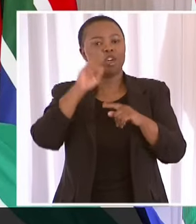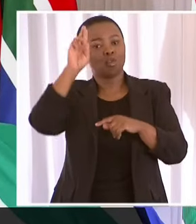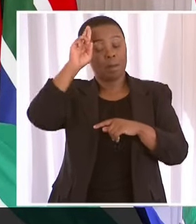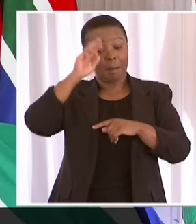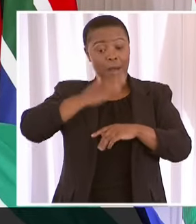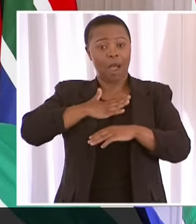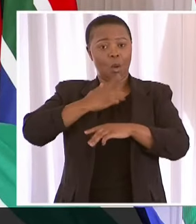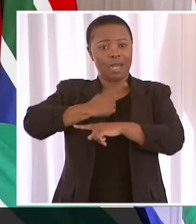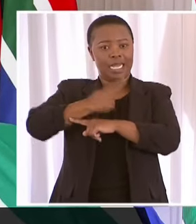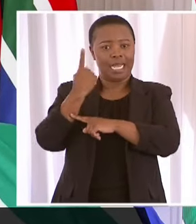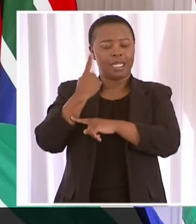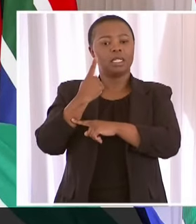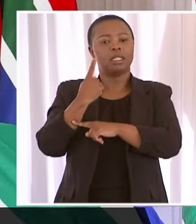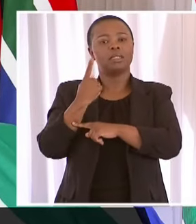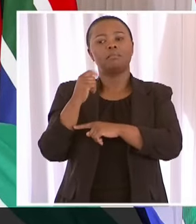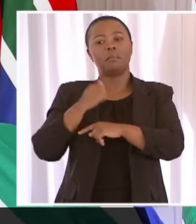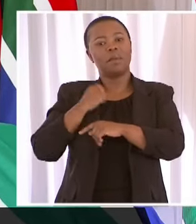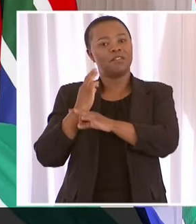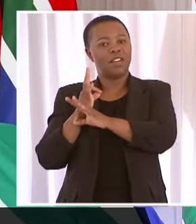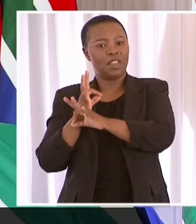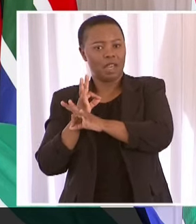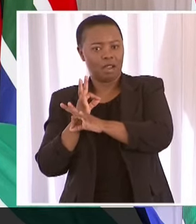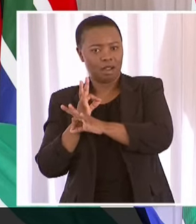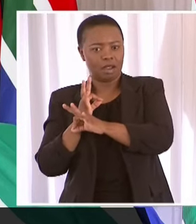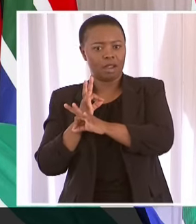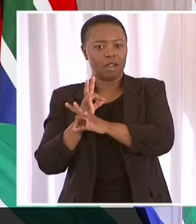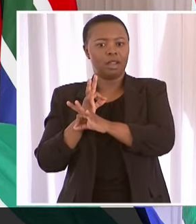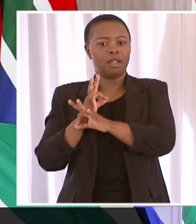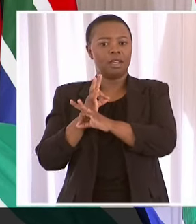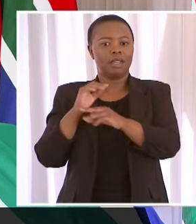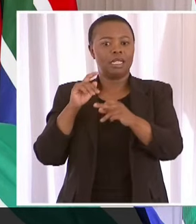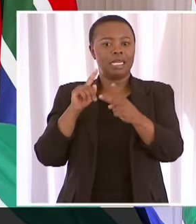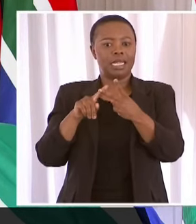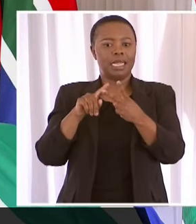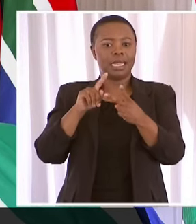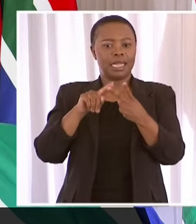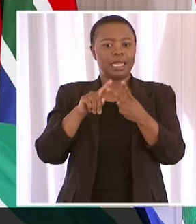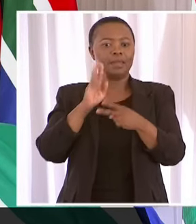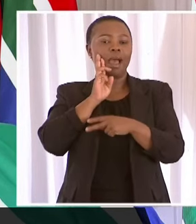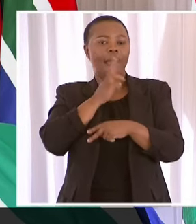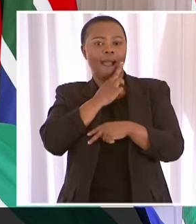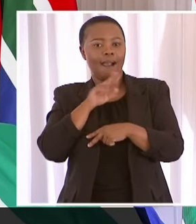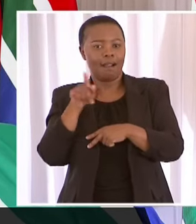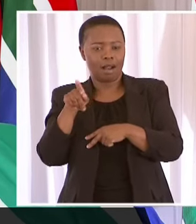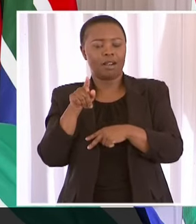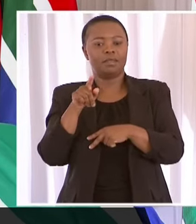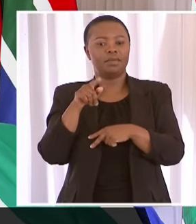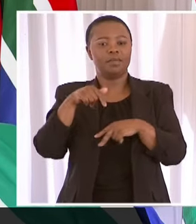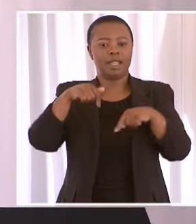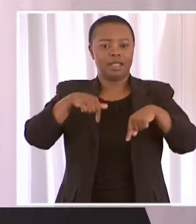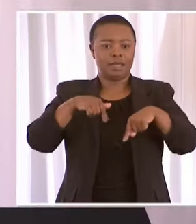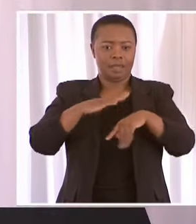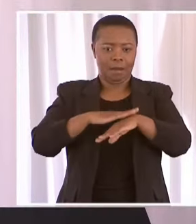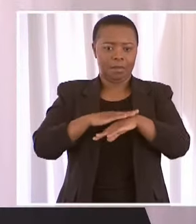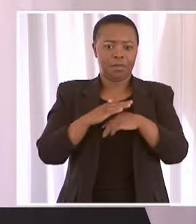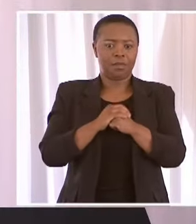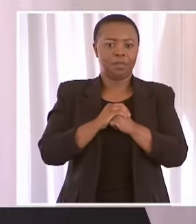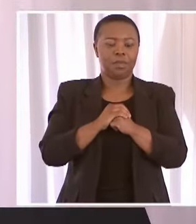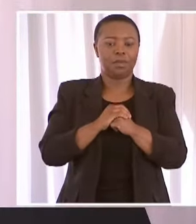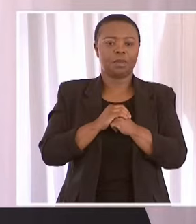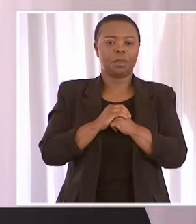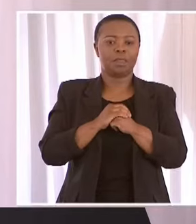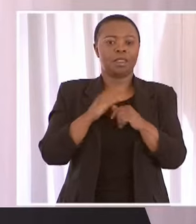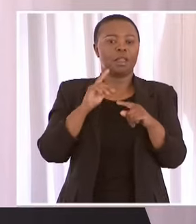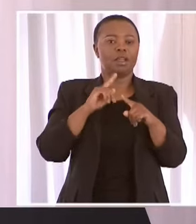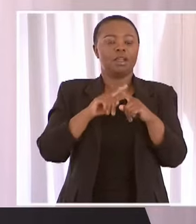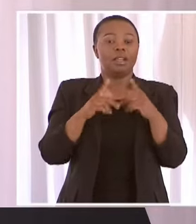I include both my father and my incredible uncles, Aesop and Zenaid, who have passed this summer. But it's also